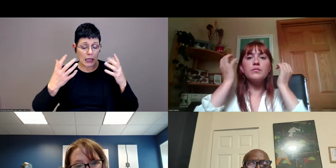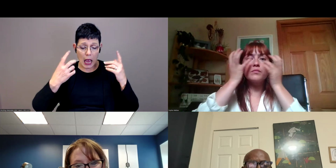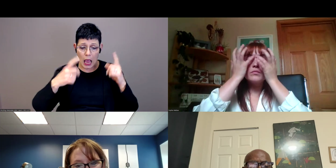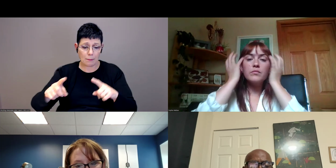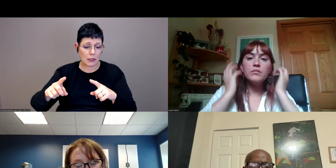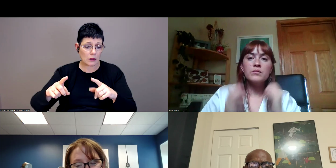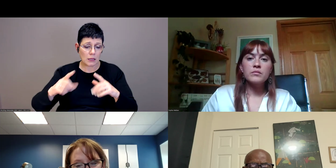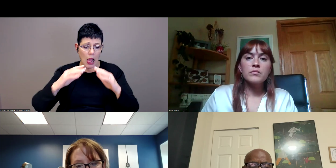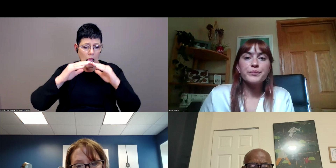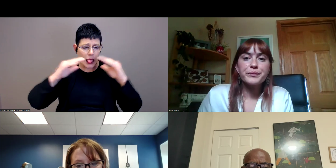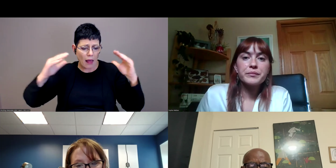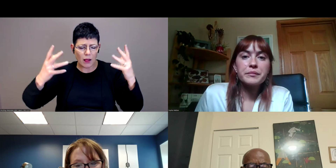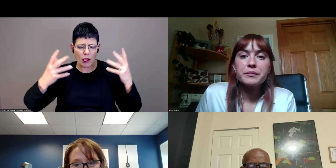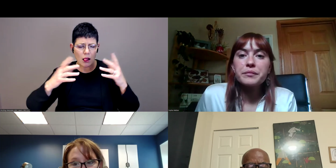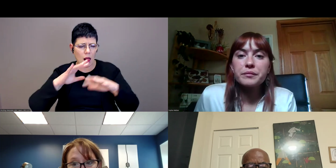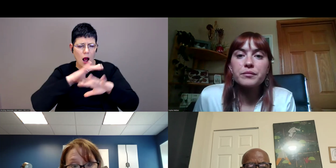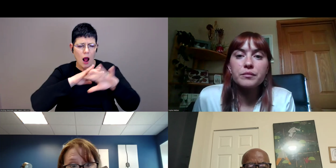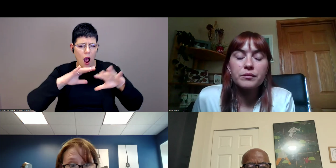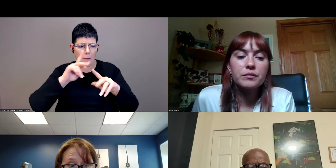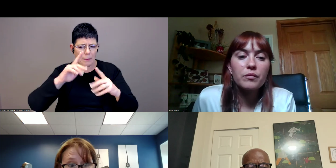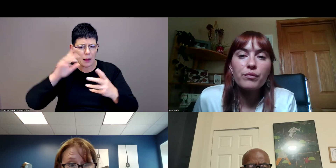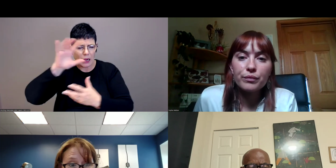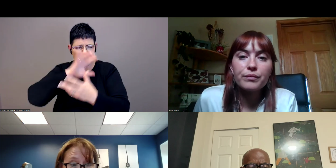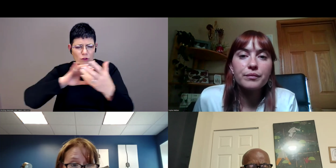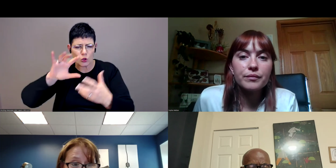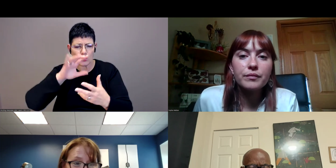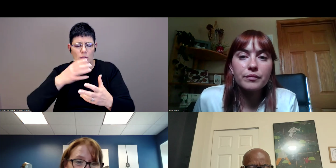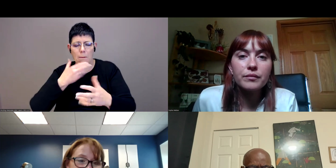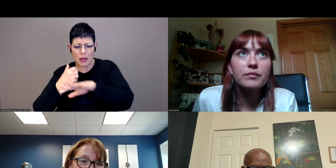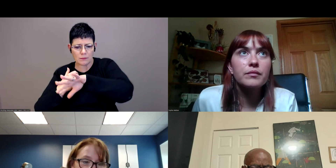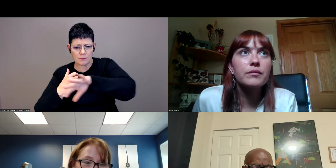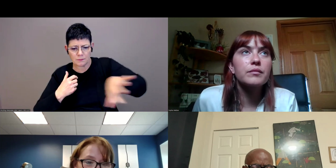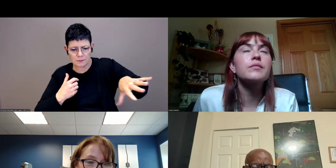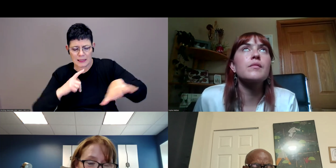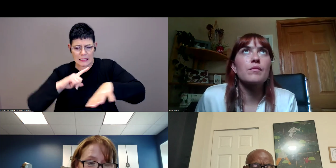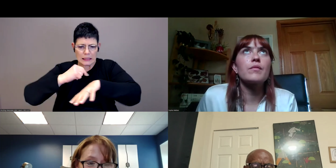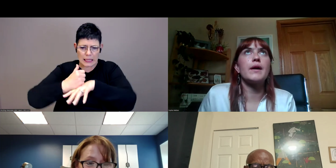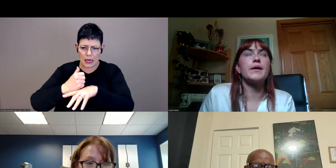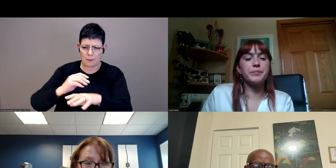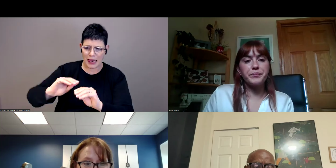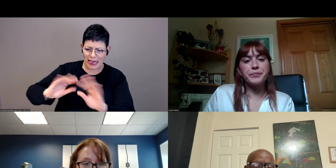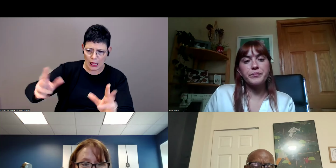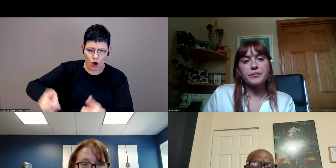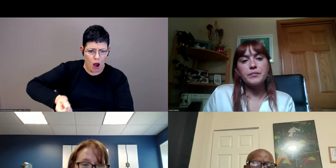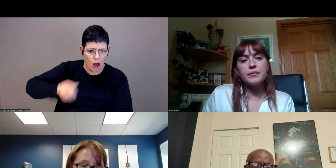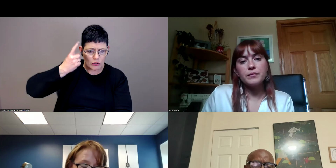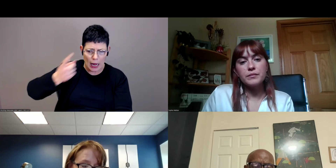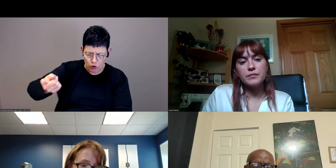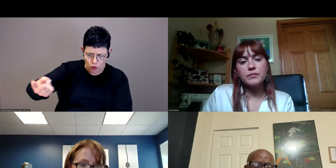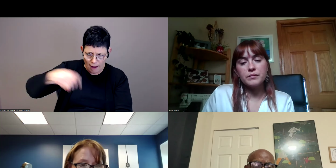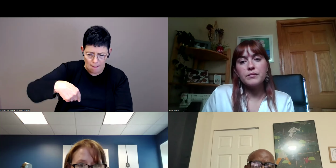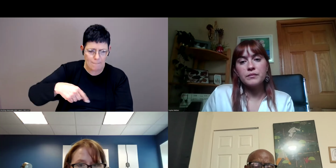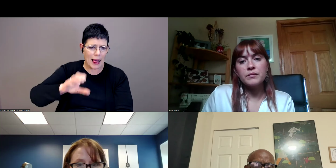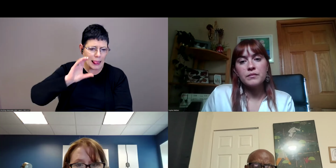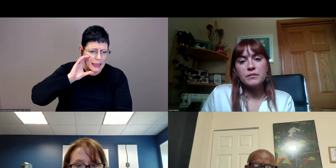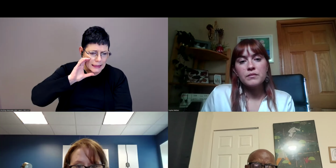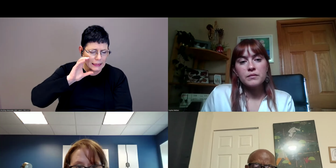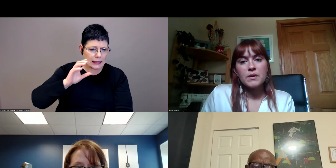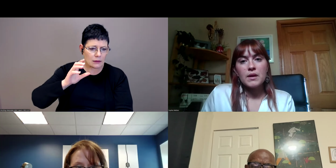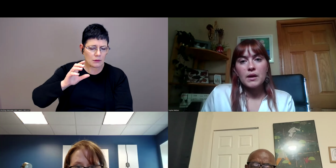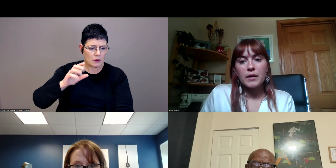so spending time building and organizing to understand, to then come to the table and join is just as important on the community